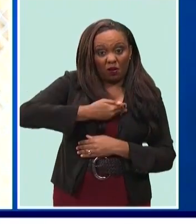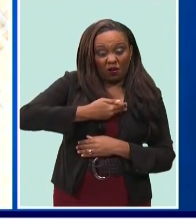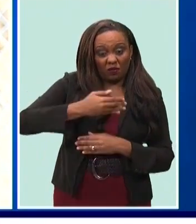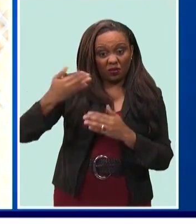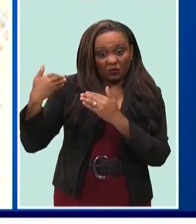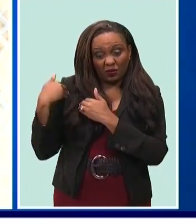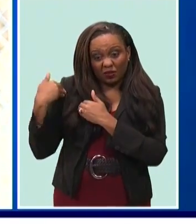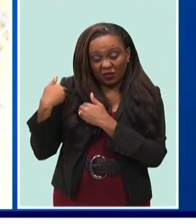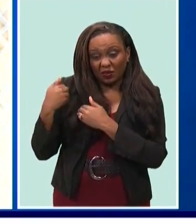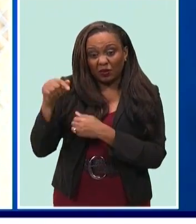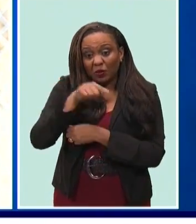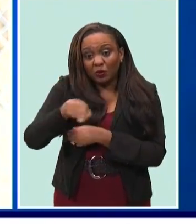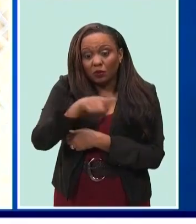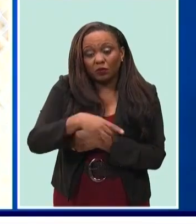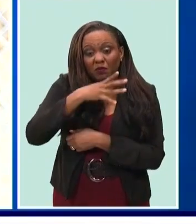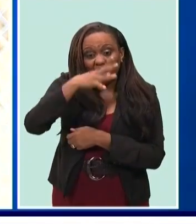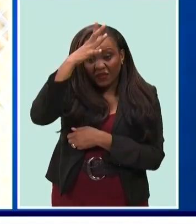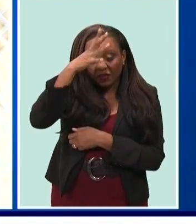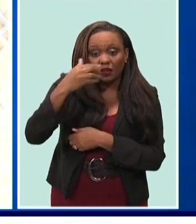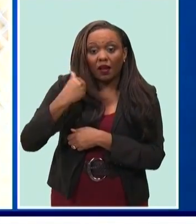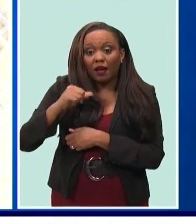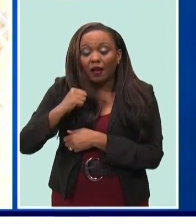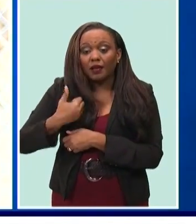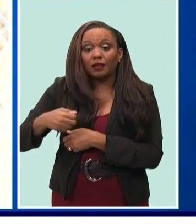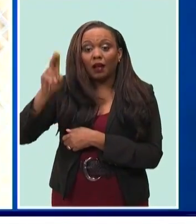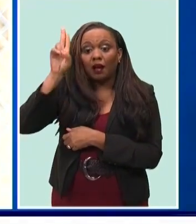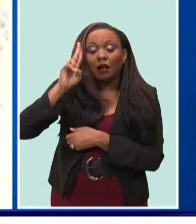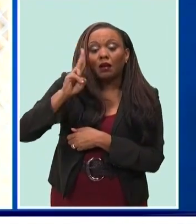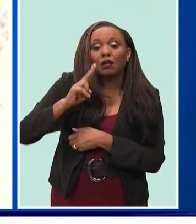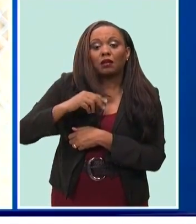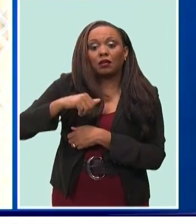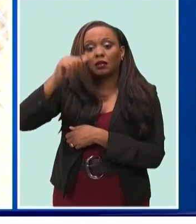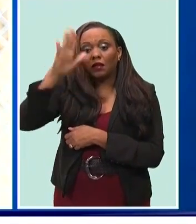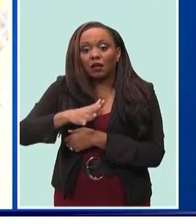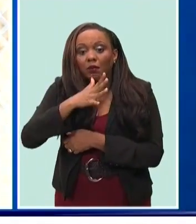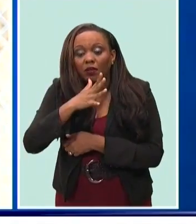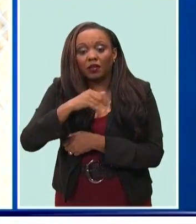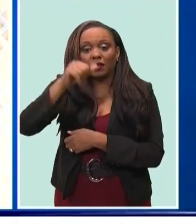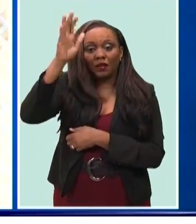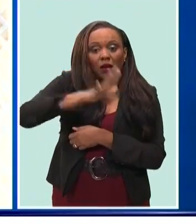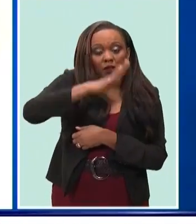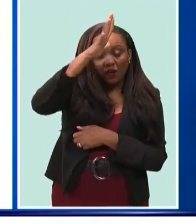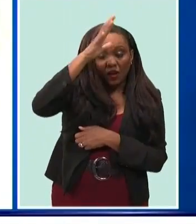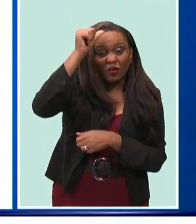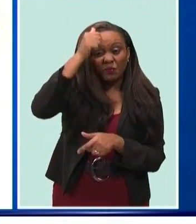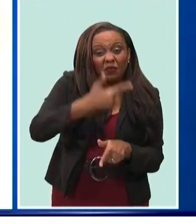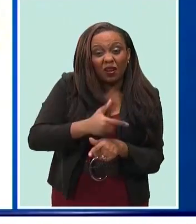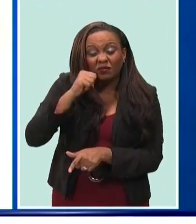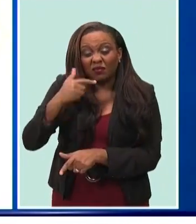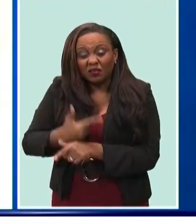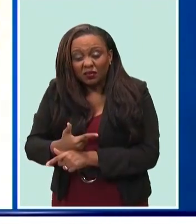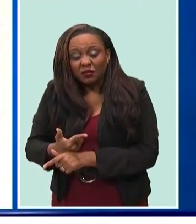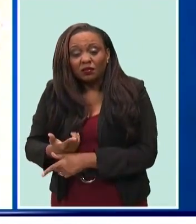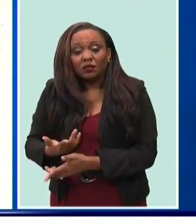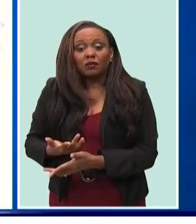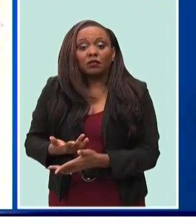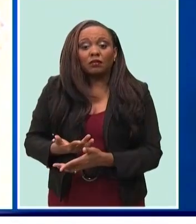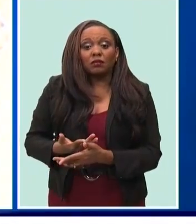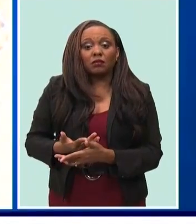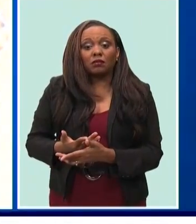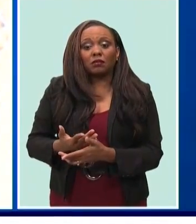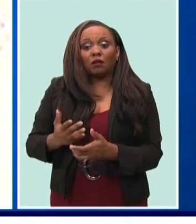aunts, uncles, fathers, godfathers, godmothers, brothers, sisters,